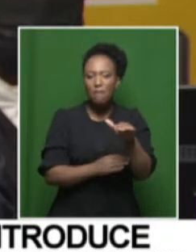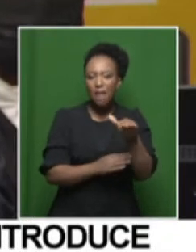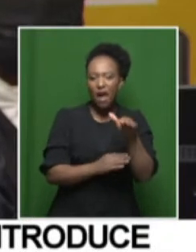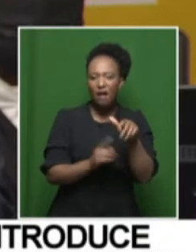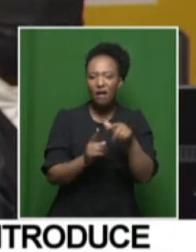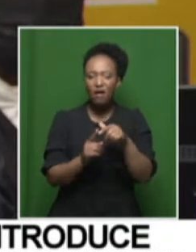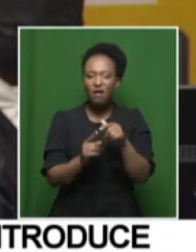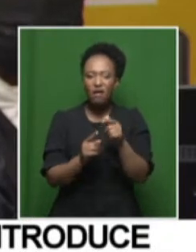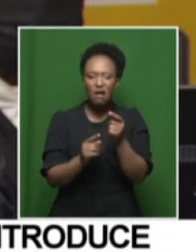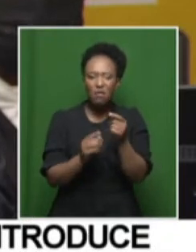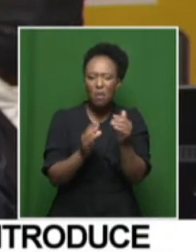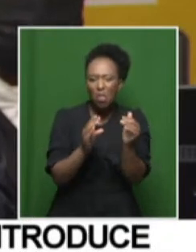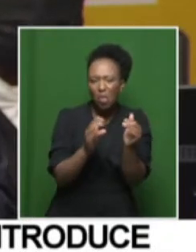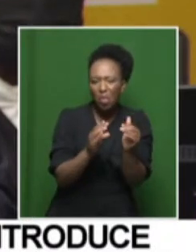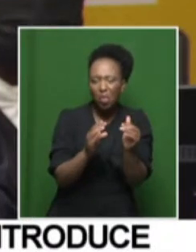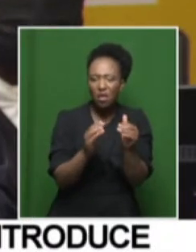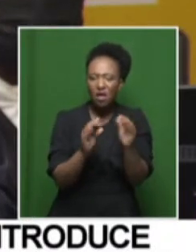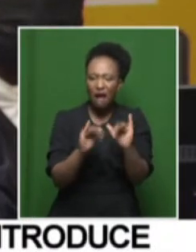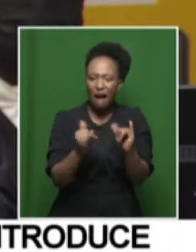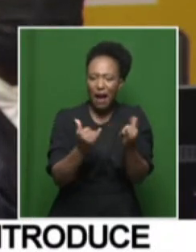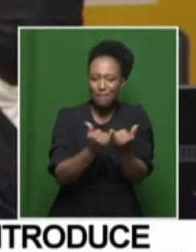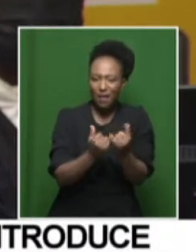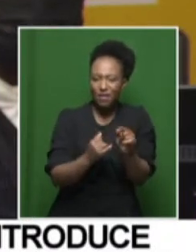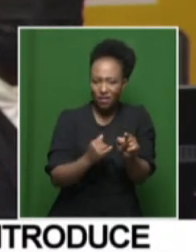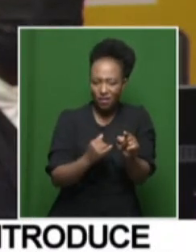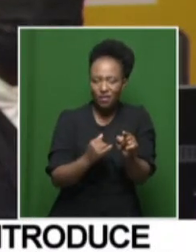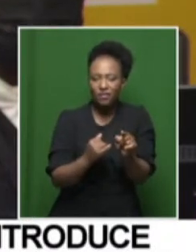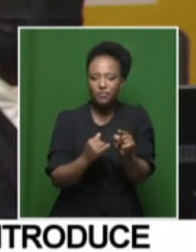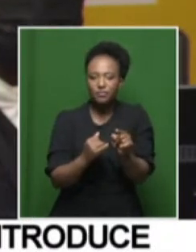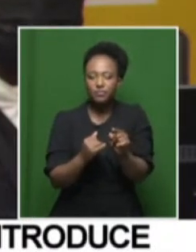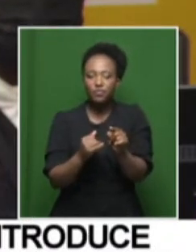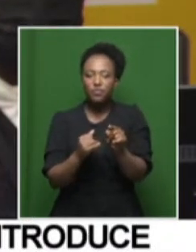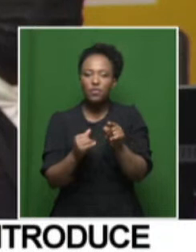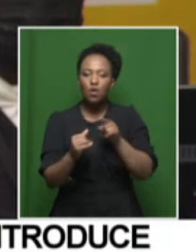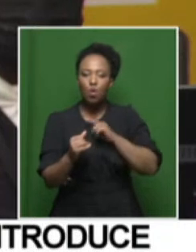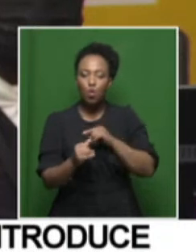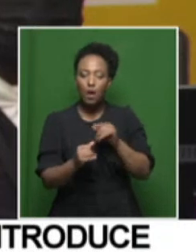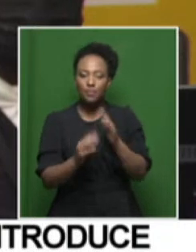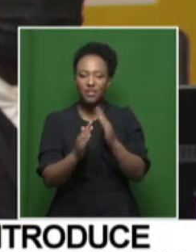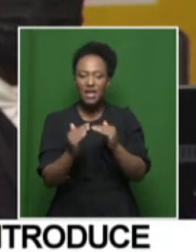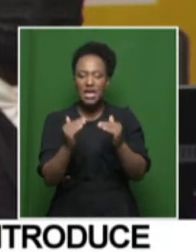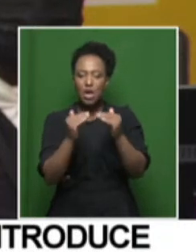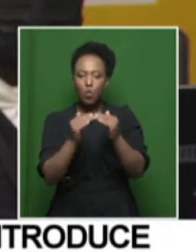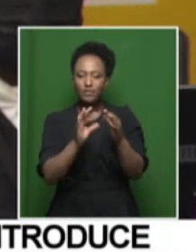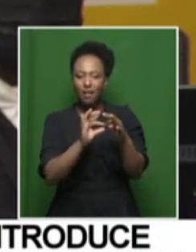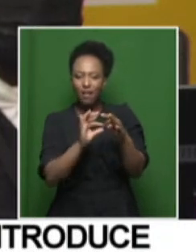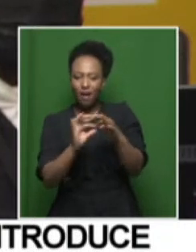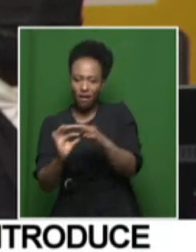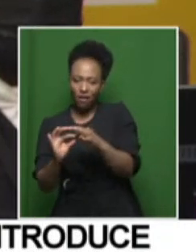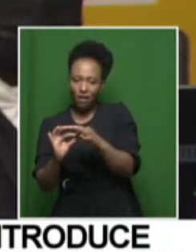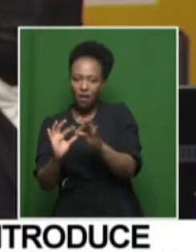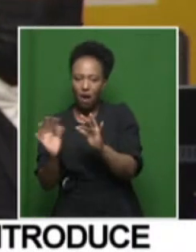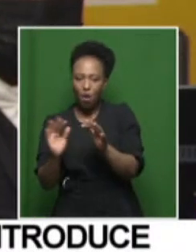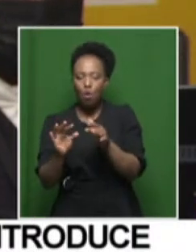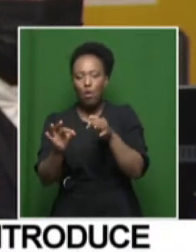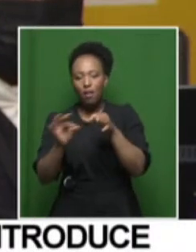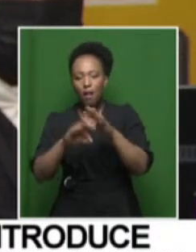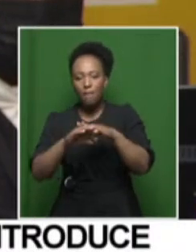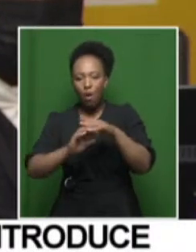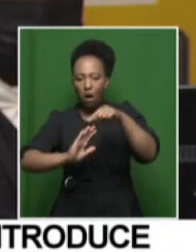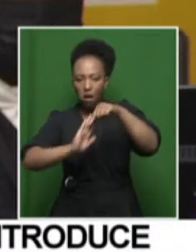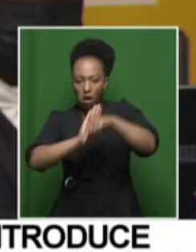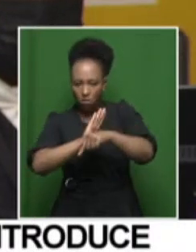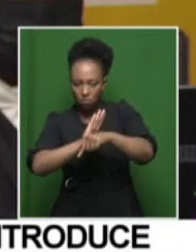finance providers. Details of the terms of the equity-linked guarantee mechanism will be provided soon.